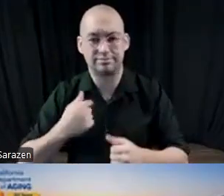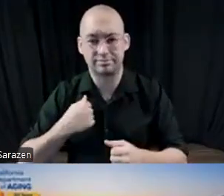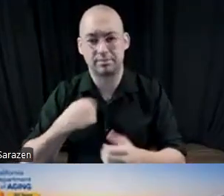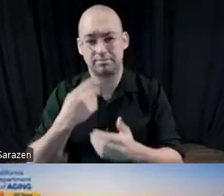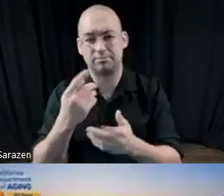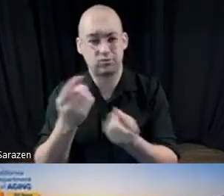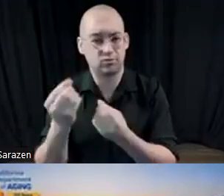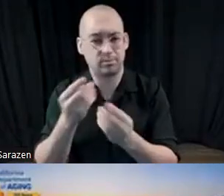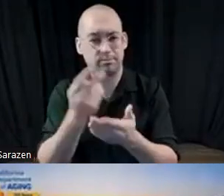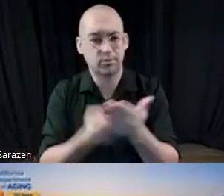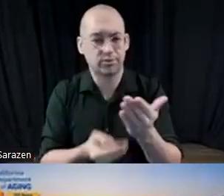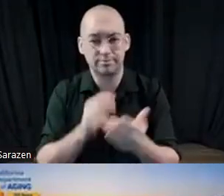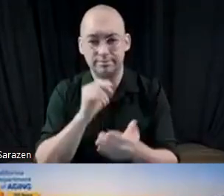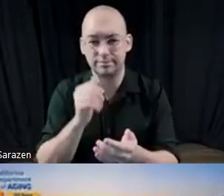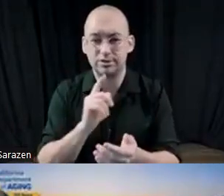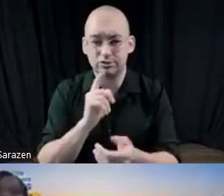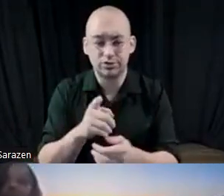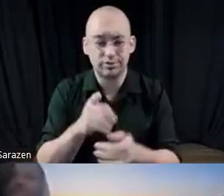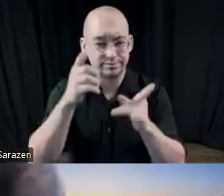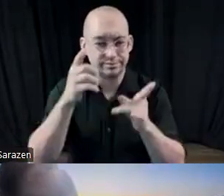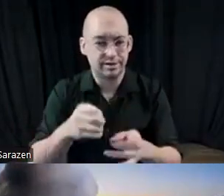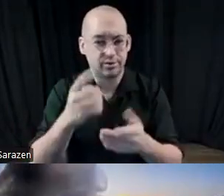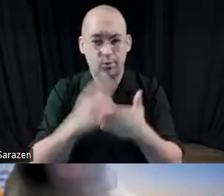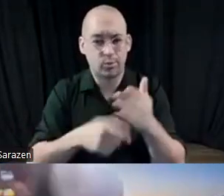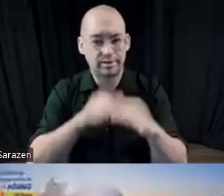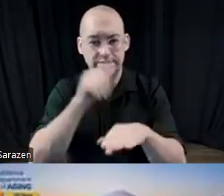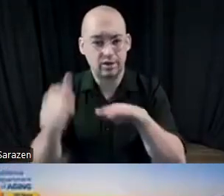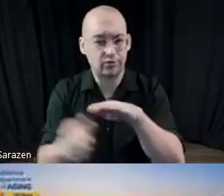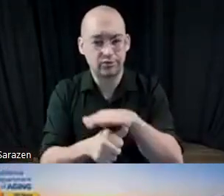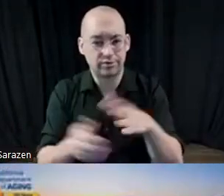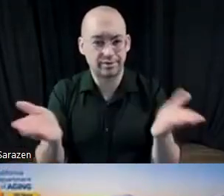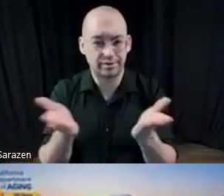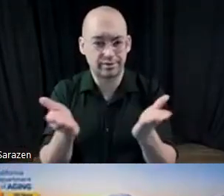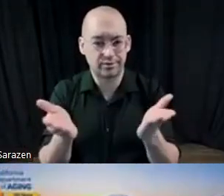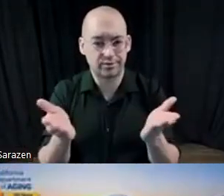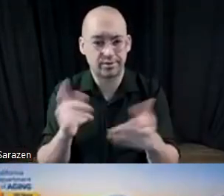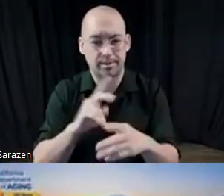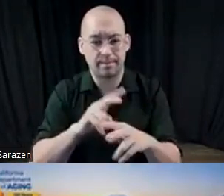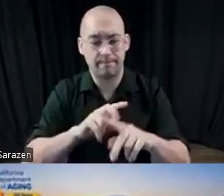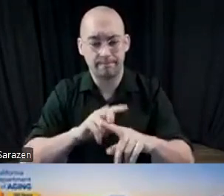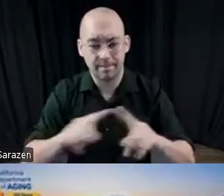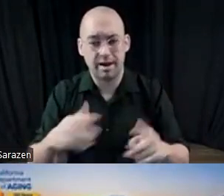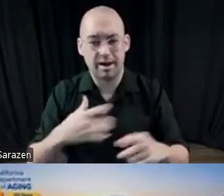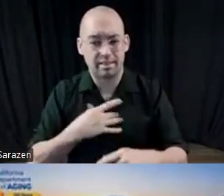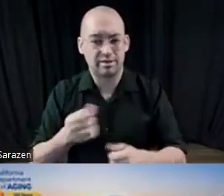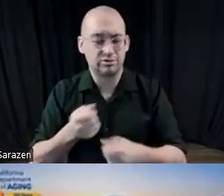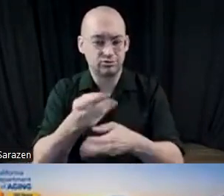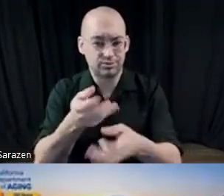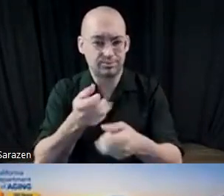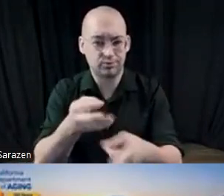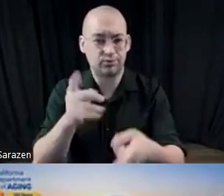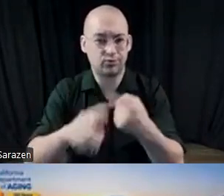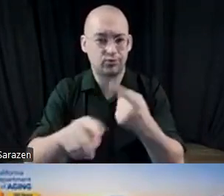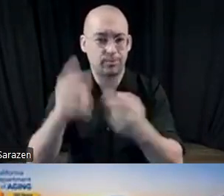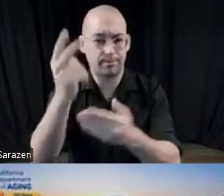So I'm not sure under what designation I'm actually on this committee, but I think I like to contribute to both of those areas. So That's